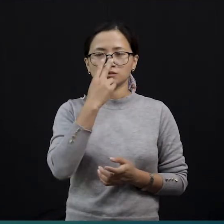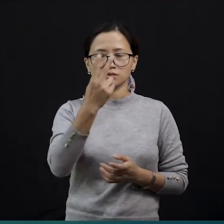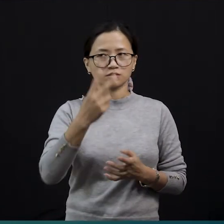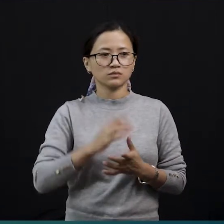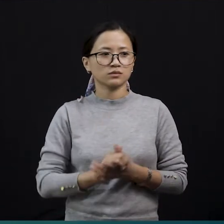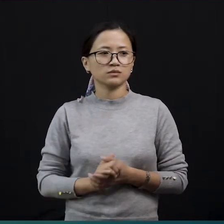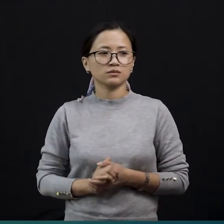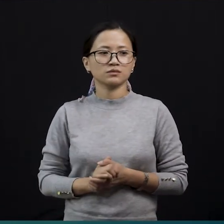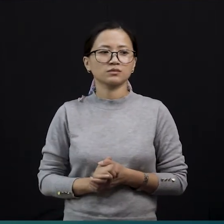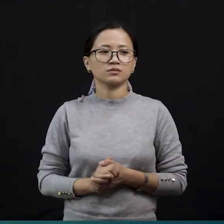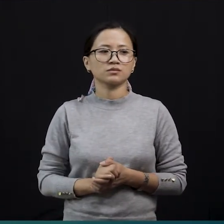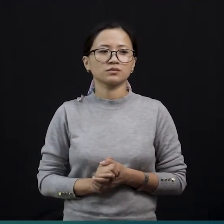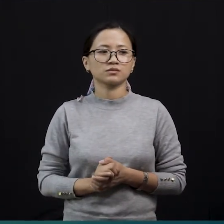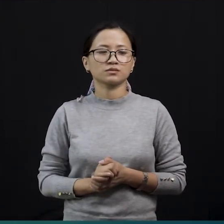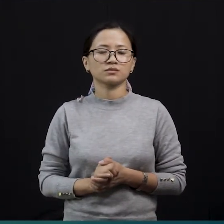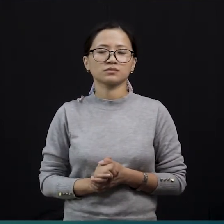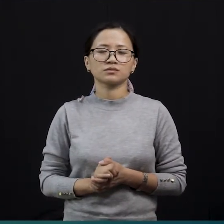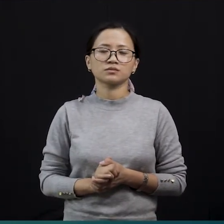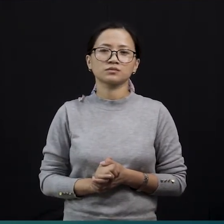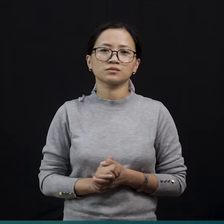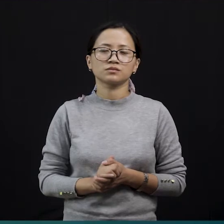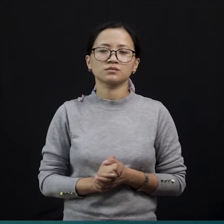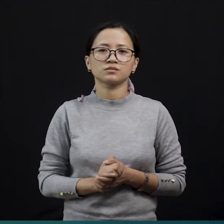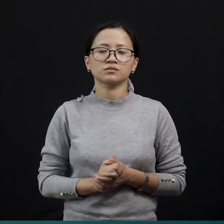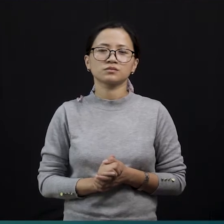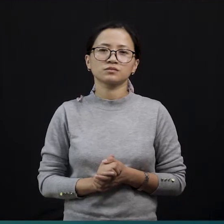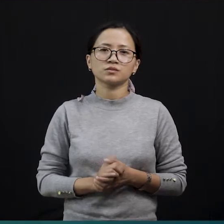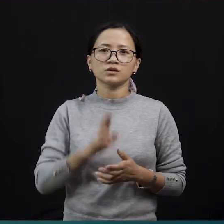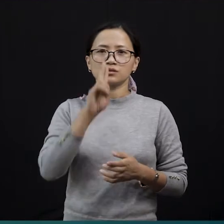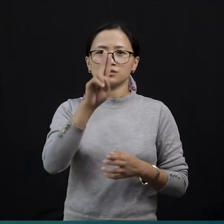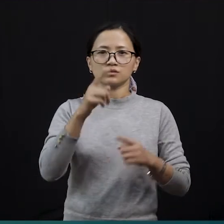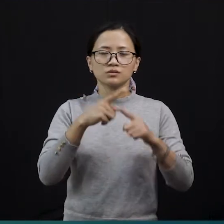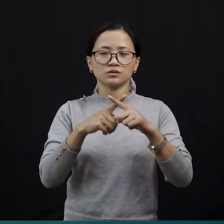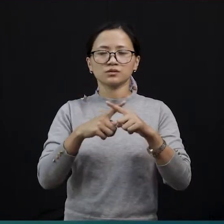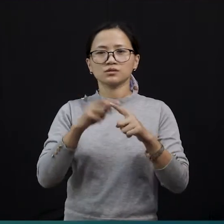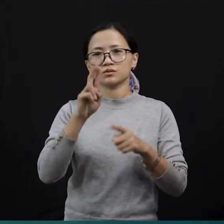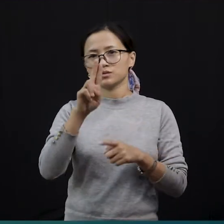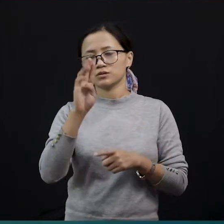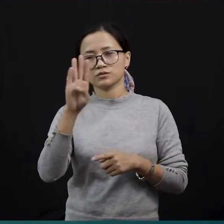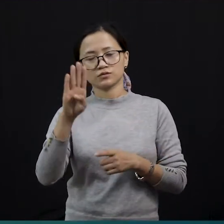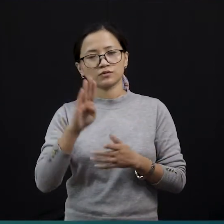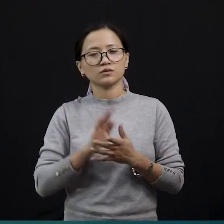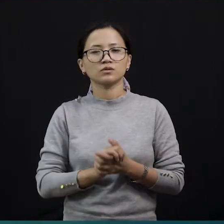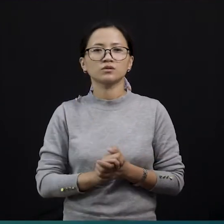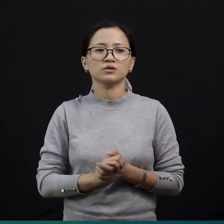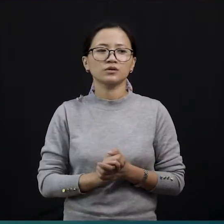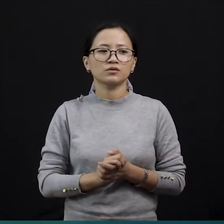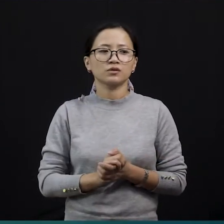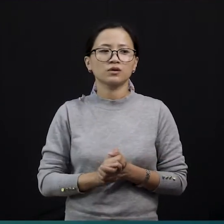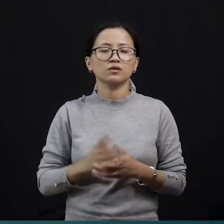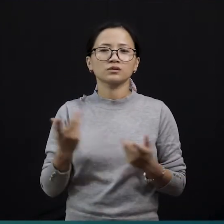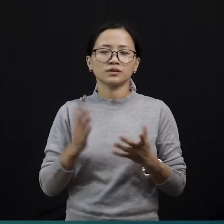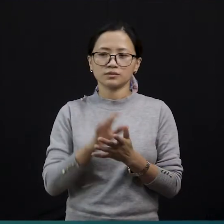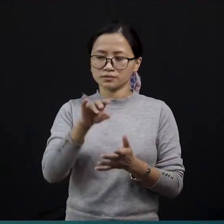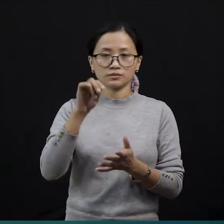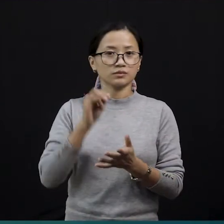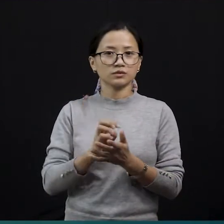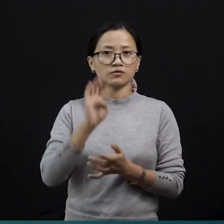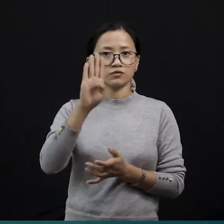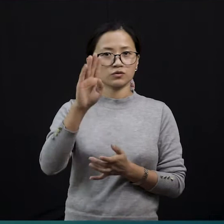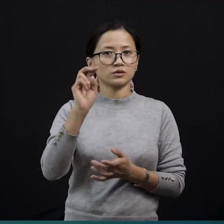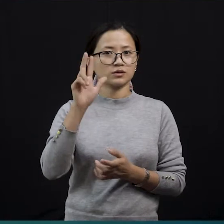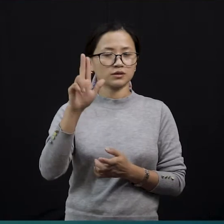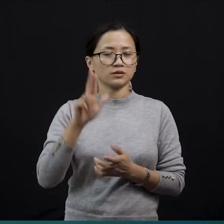here, children? You need to multiply with 24. If you will multiply 2 into 24, you'll get how